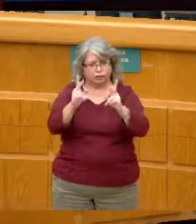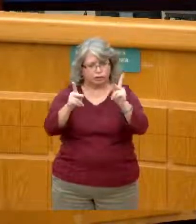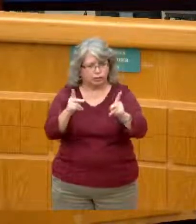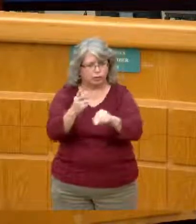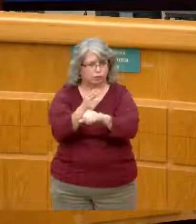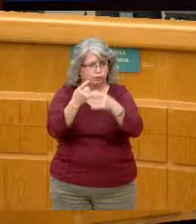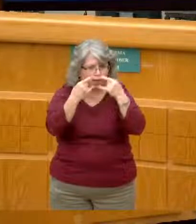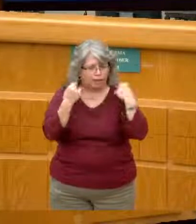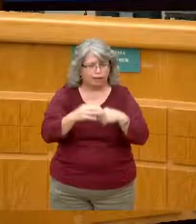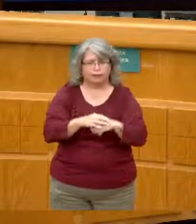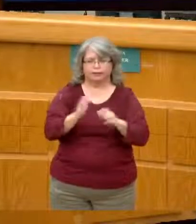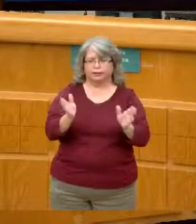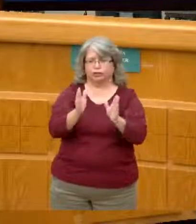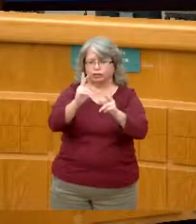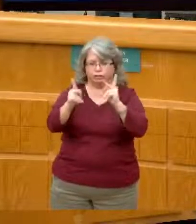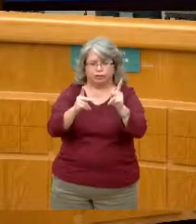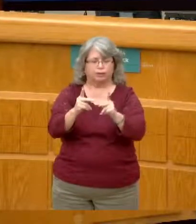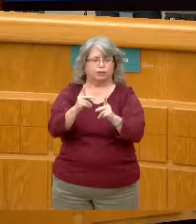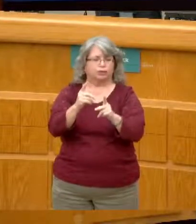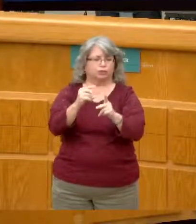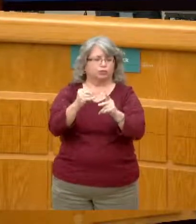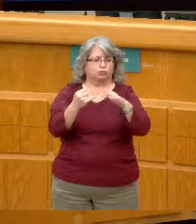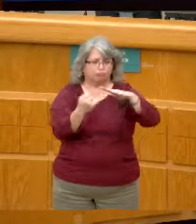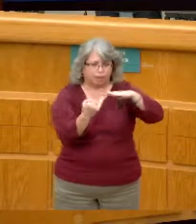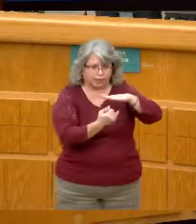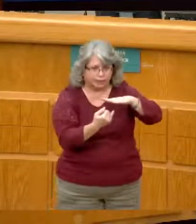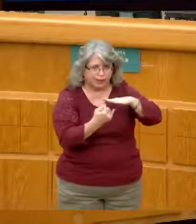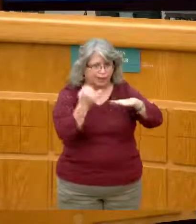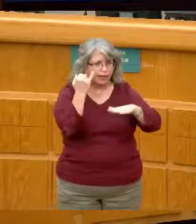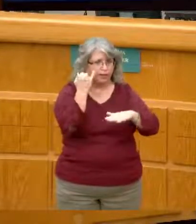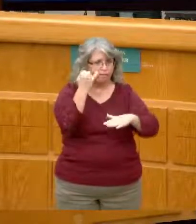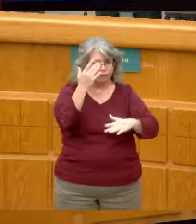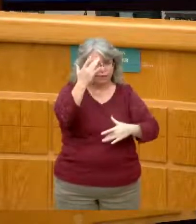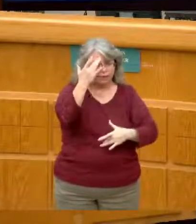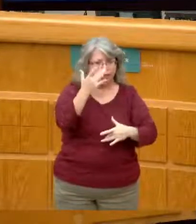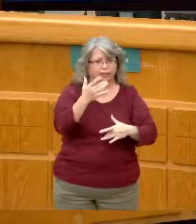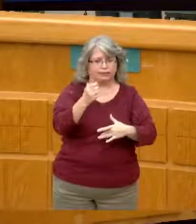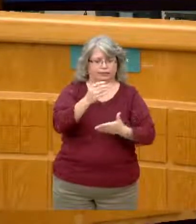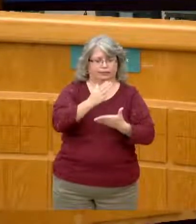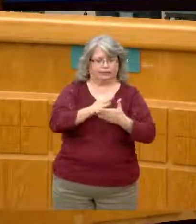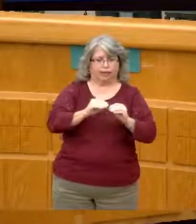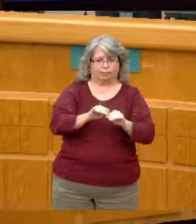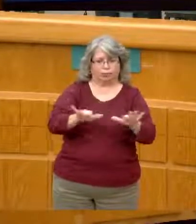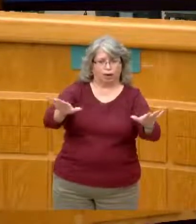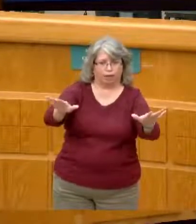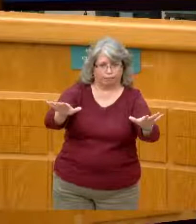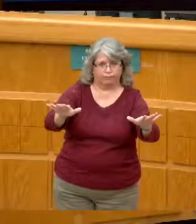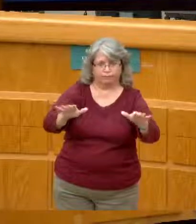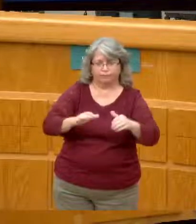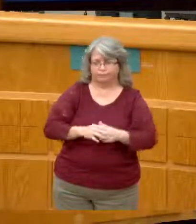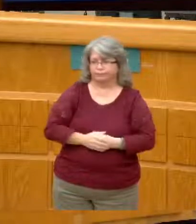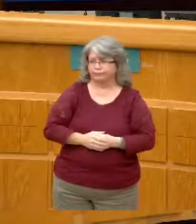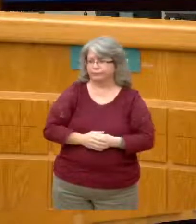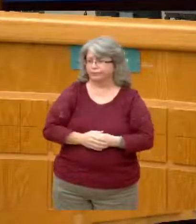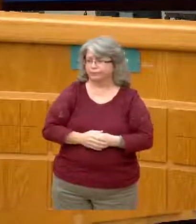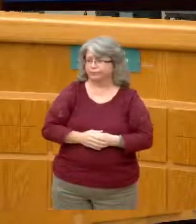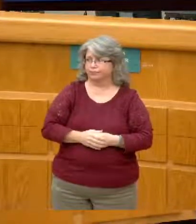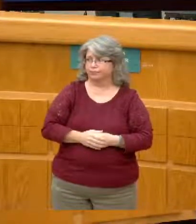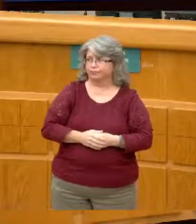it early, intervene early so we stop the spread so quickly, especially to the most vulnerable. Next slide,